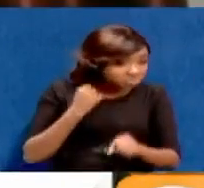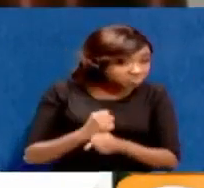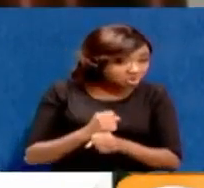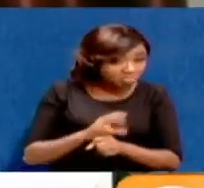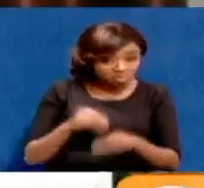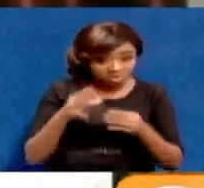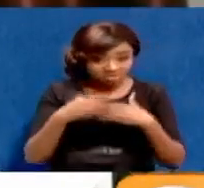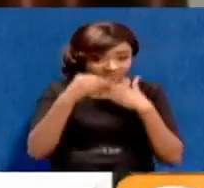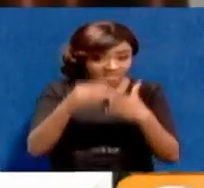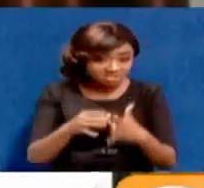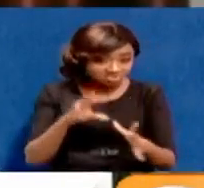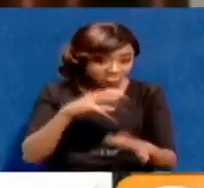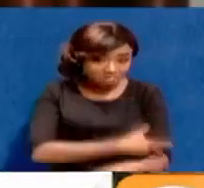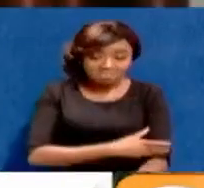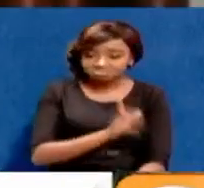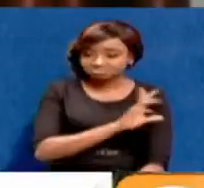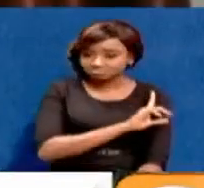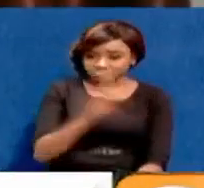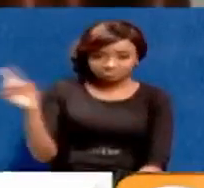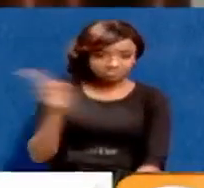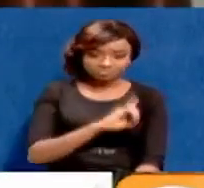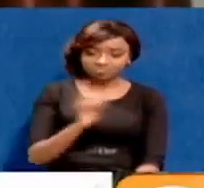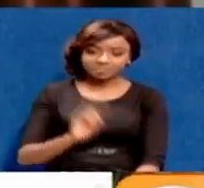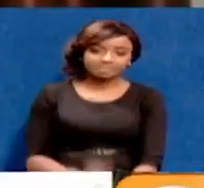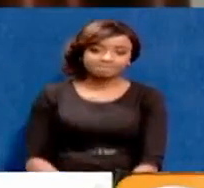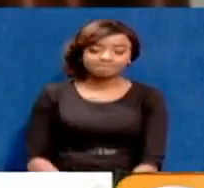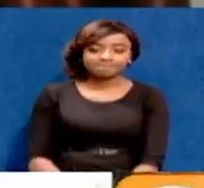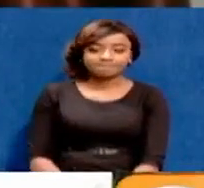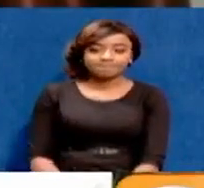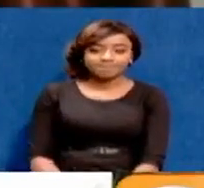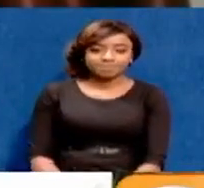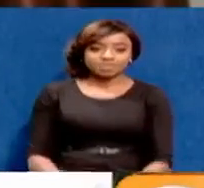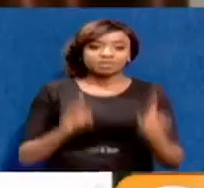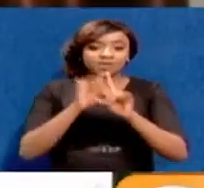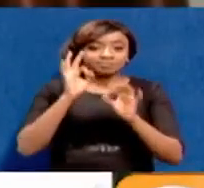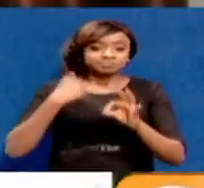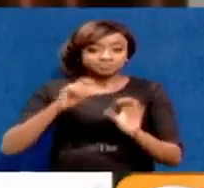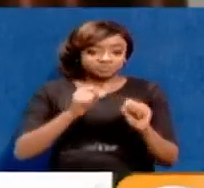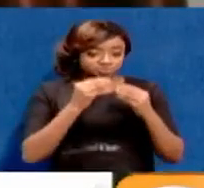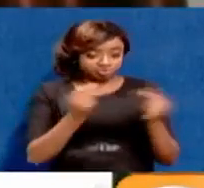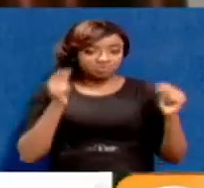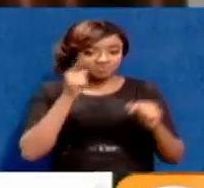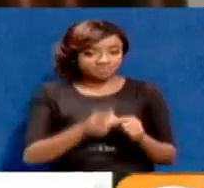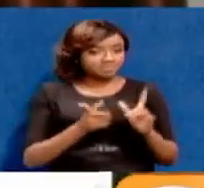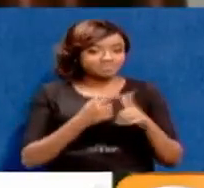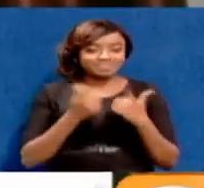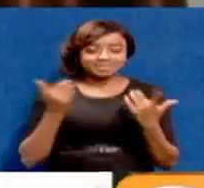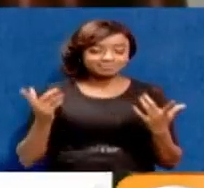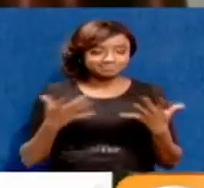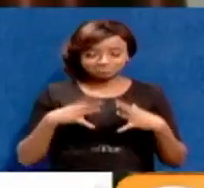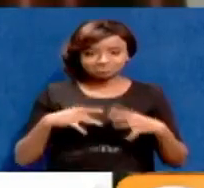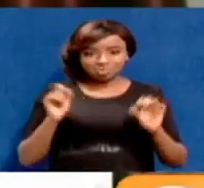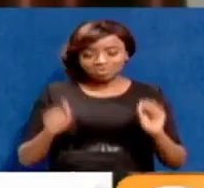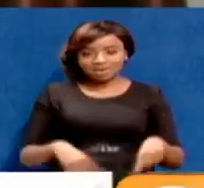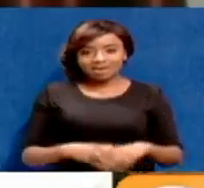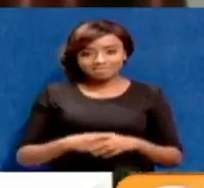not lead our society at any level and in any office. And I think if we are able to secure that, then people will